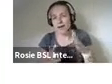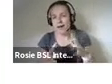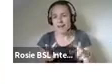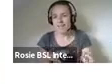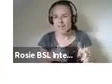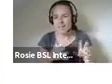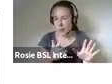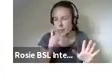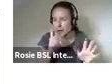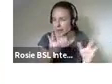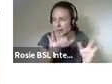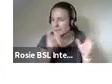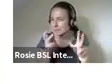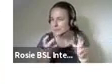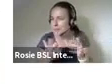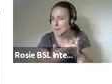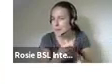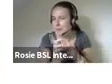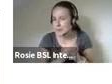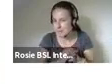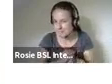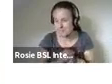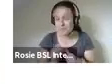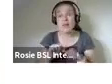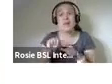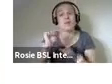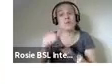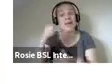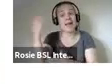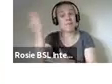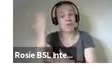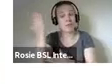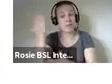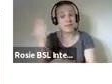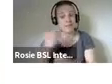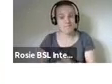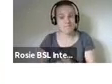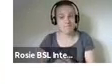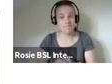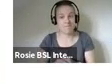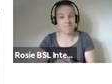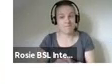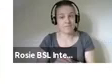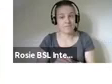of it. So next up with our presenters